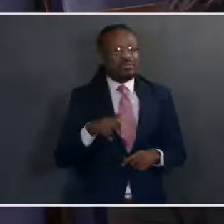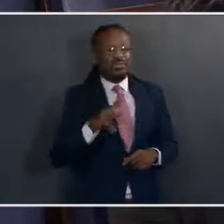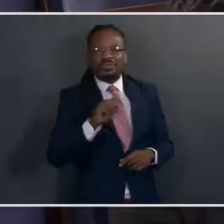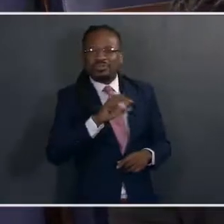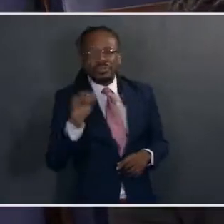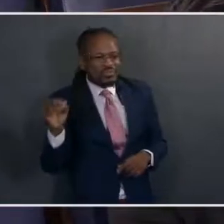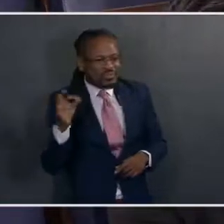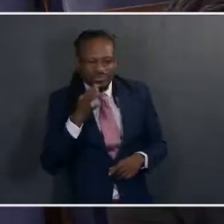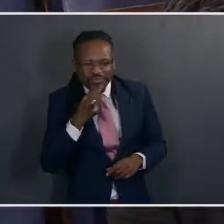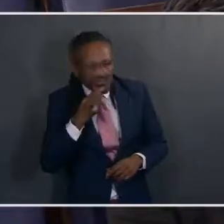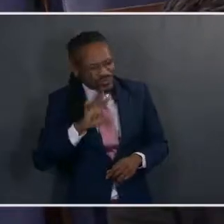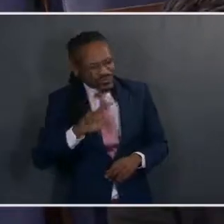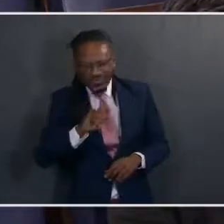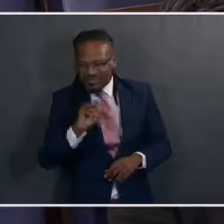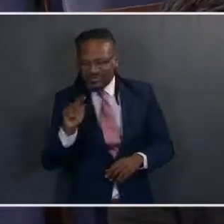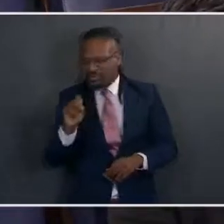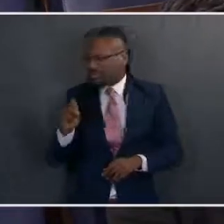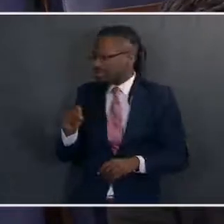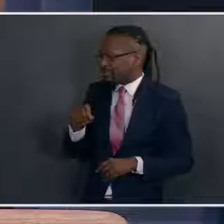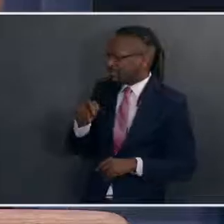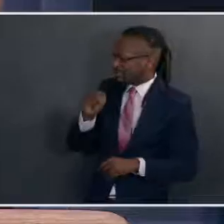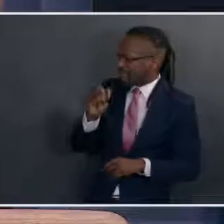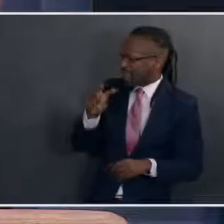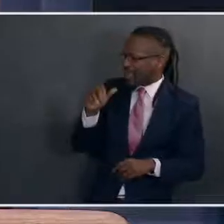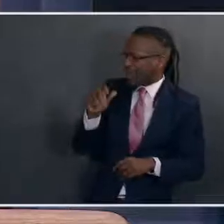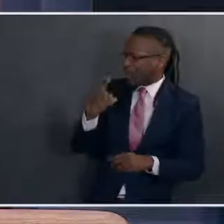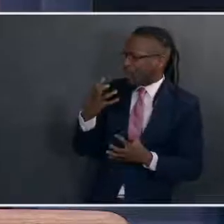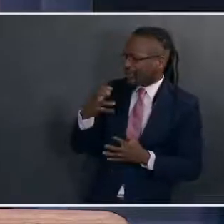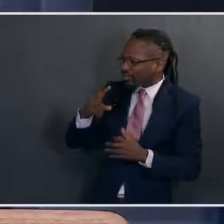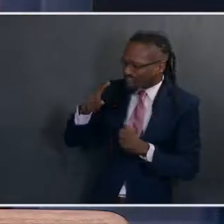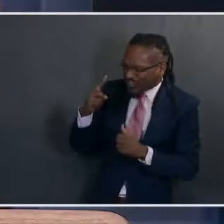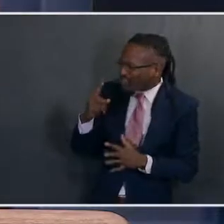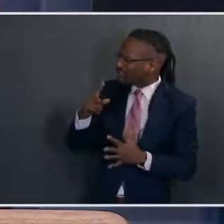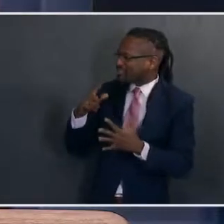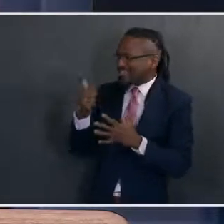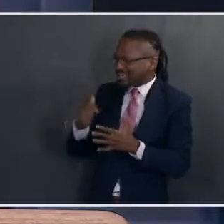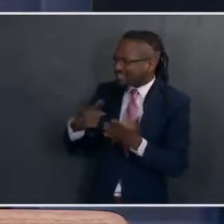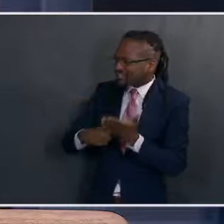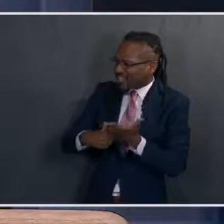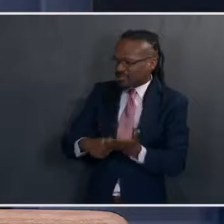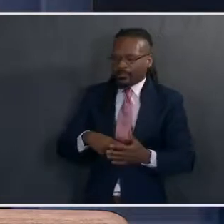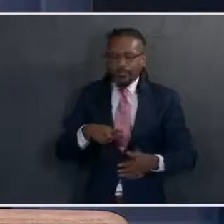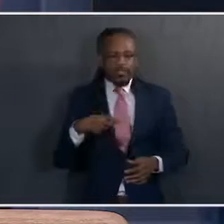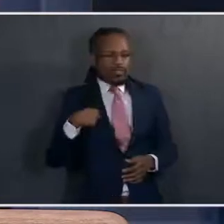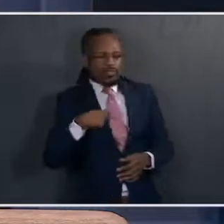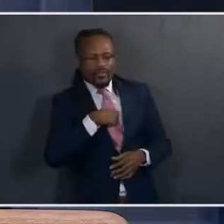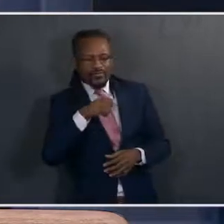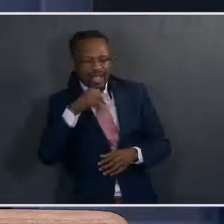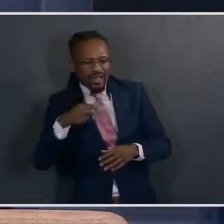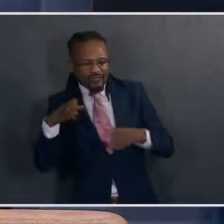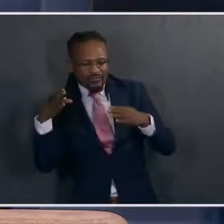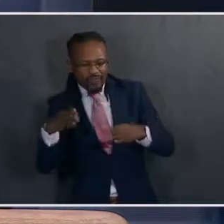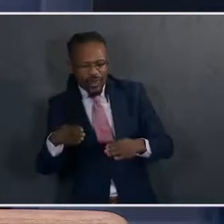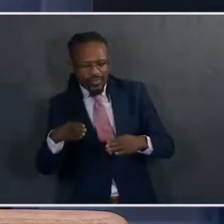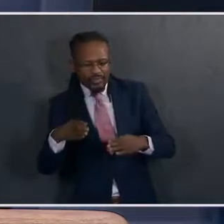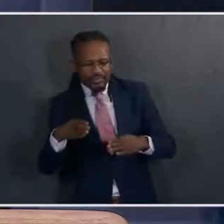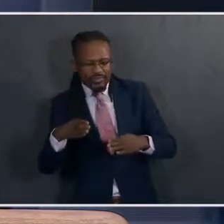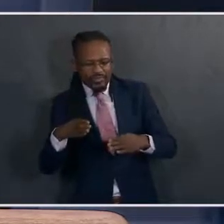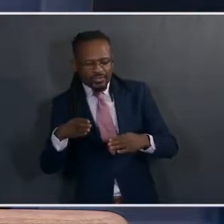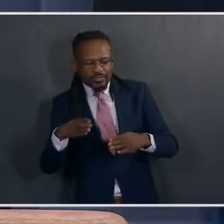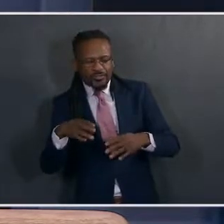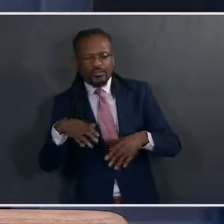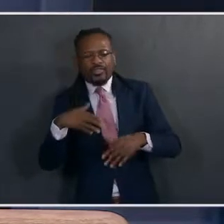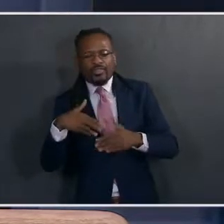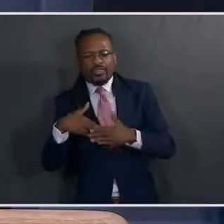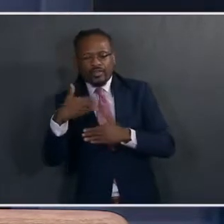discussion about Nevada wanting to go first that you've heard? I don't, we are certainly not focused on the